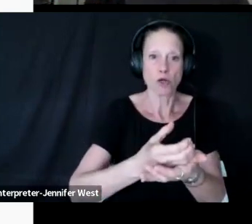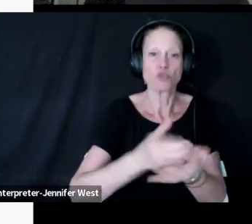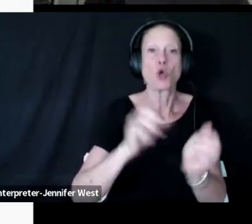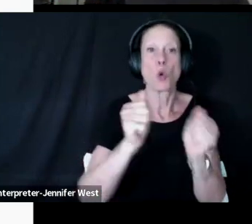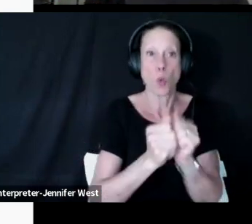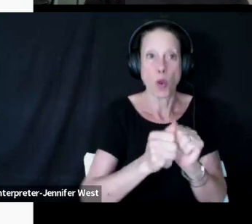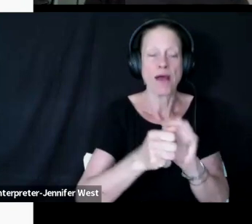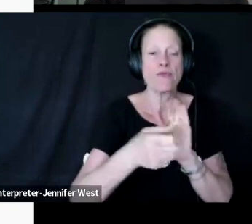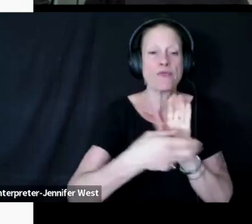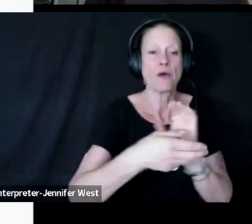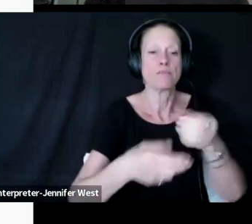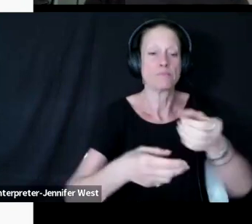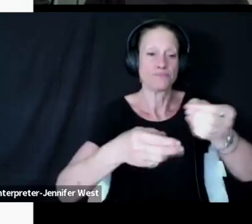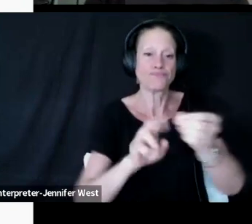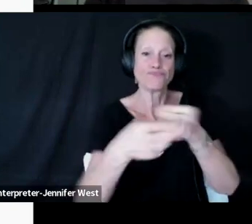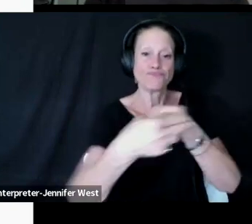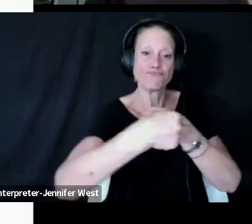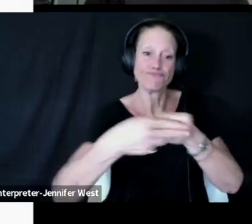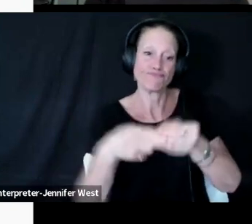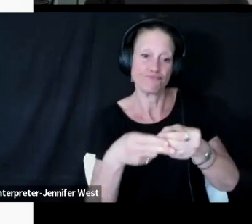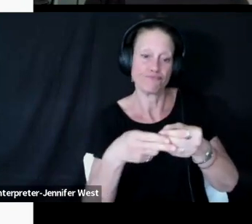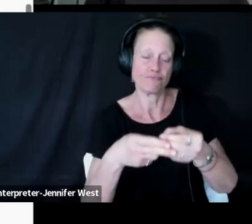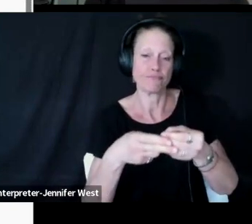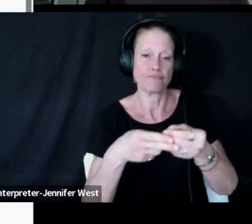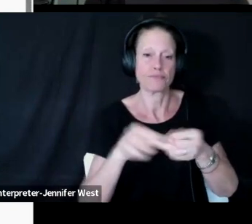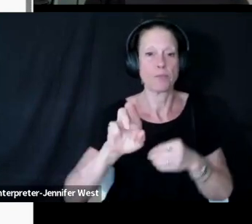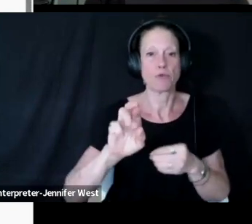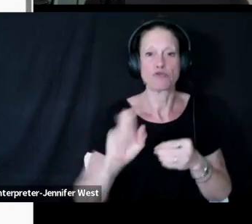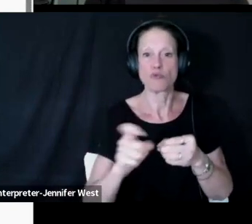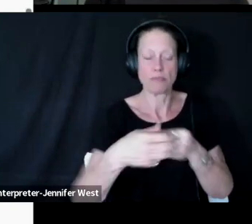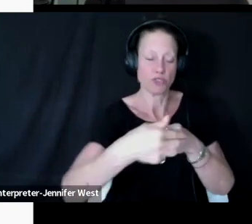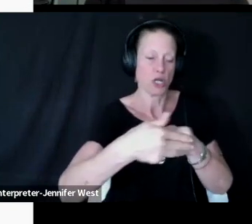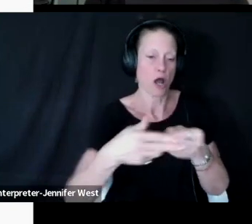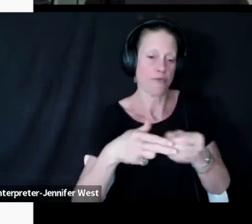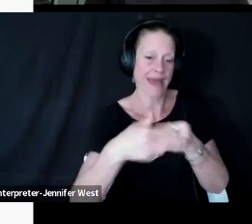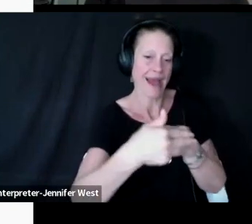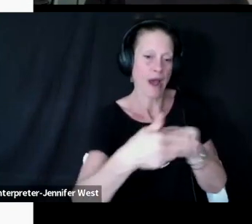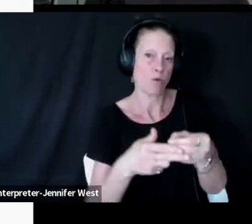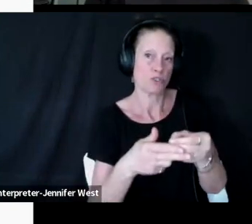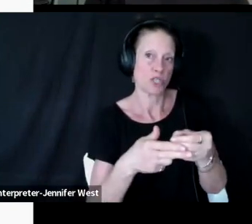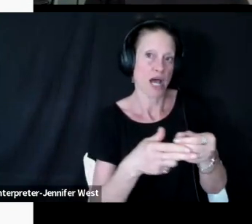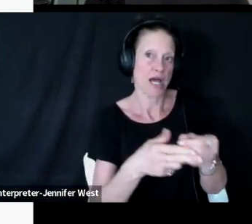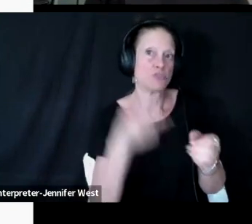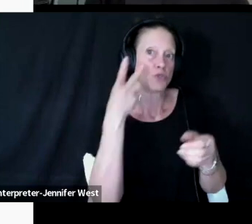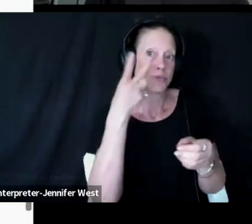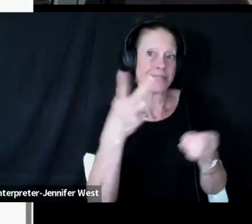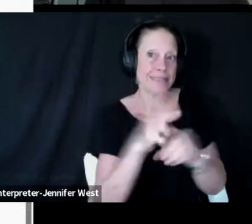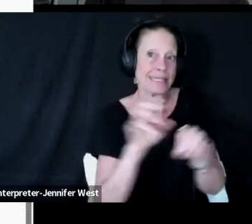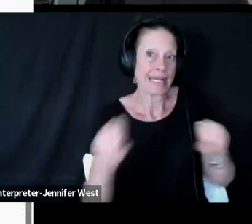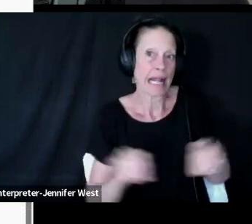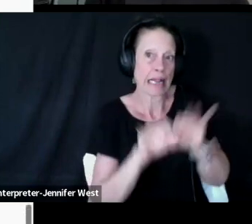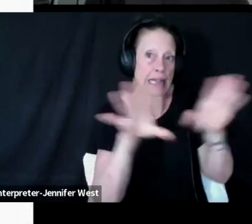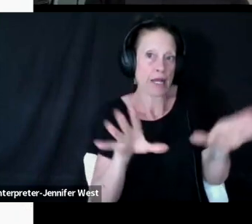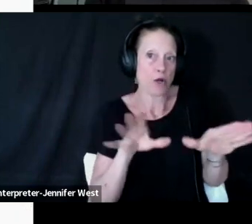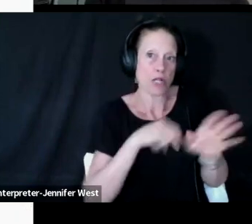them. So you can correlate the bottles themselves with the information up here. And as you can see, Danny takes many